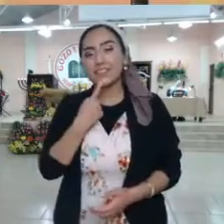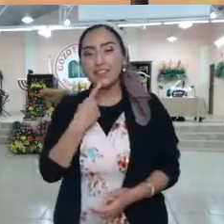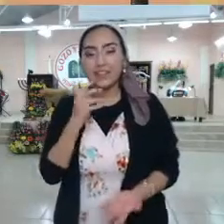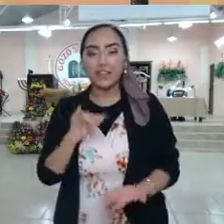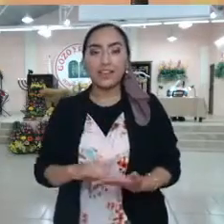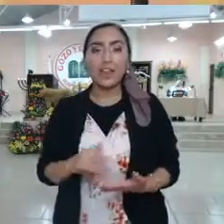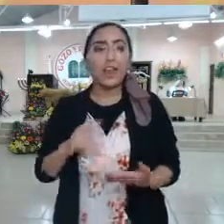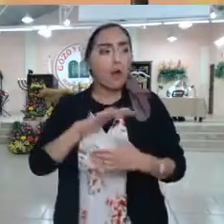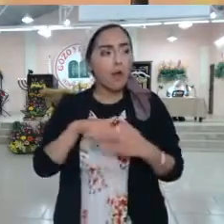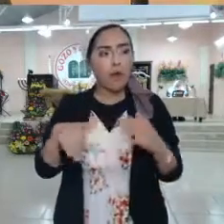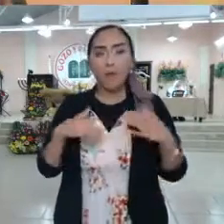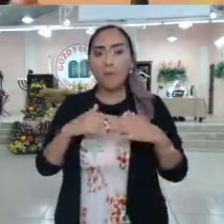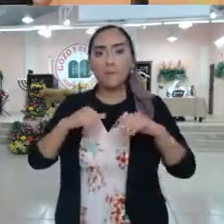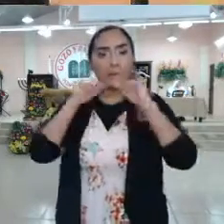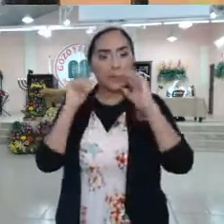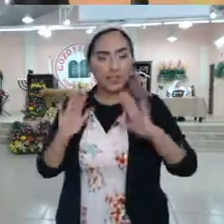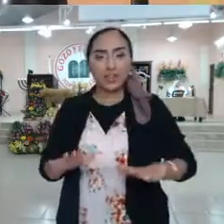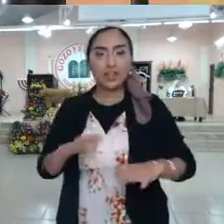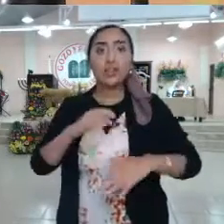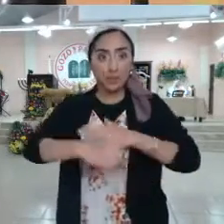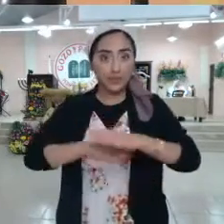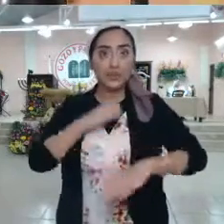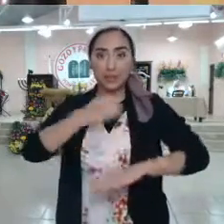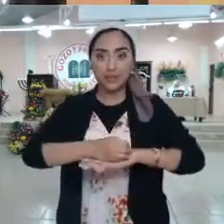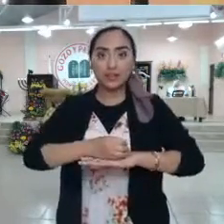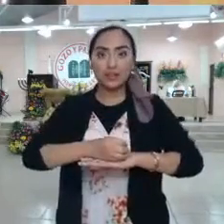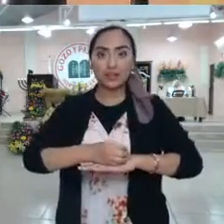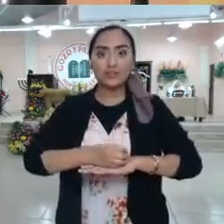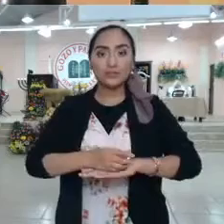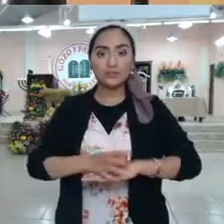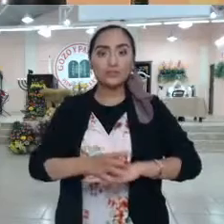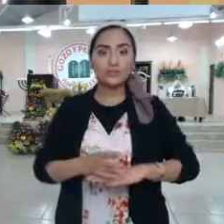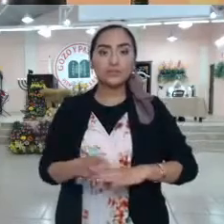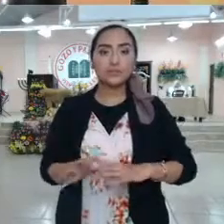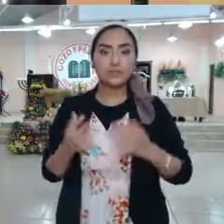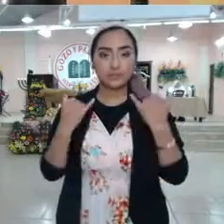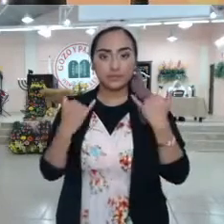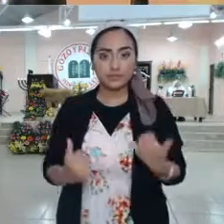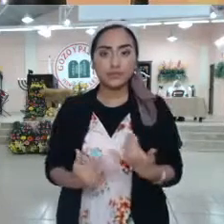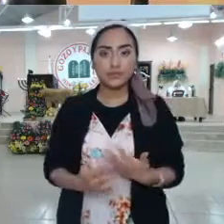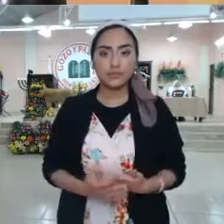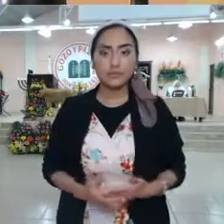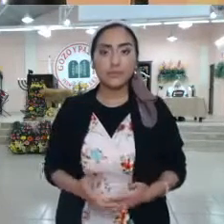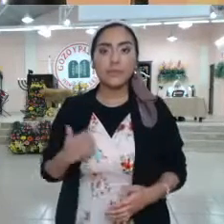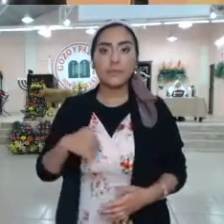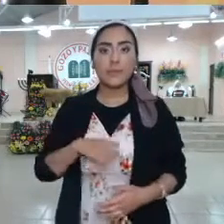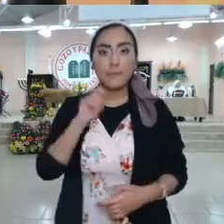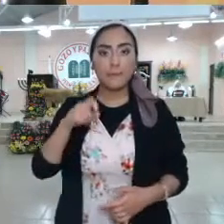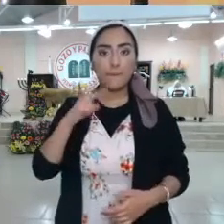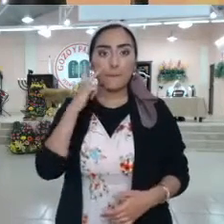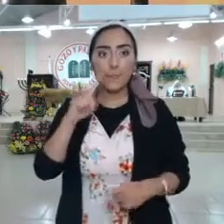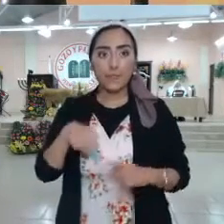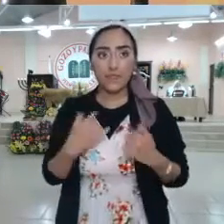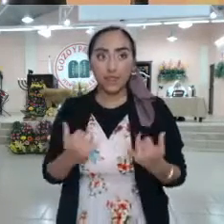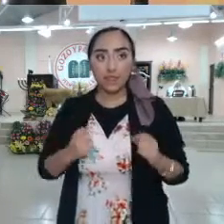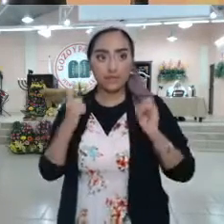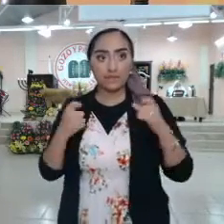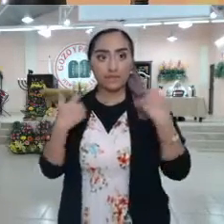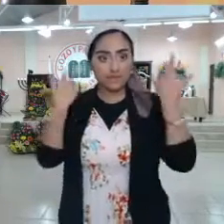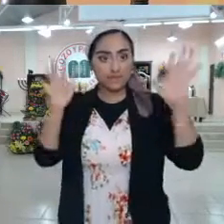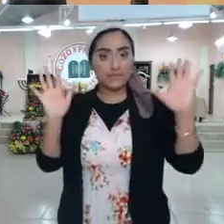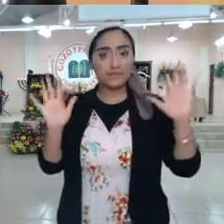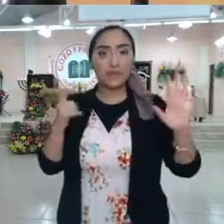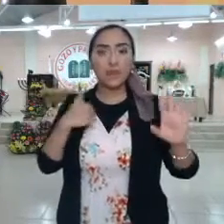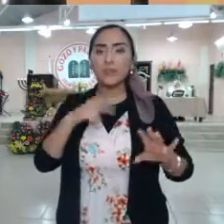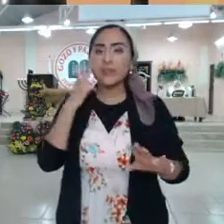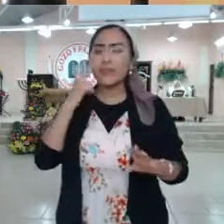get not so much. It's just say like that, we're all blessed. Now, Se tiene que ver después de esta fiesta. After this feast,